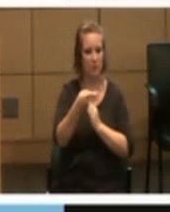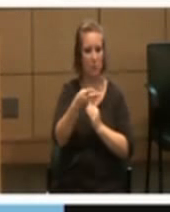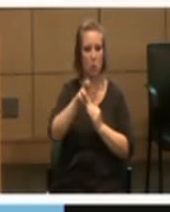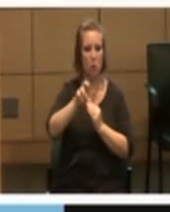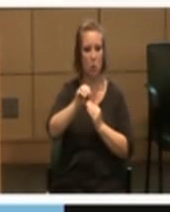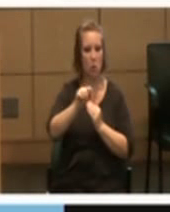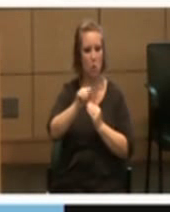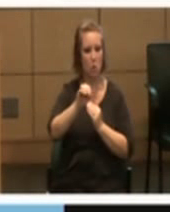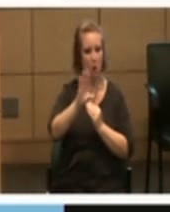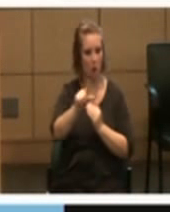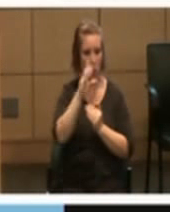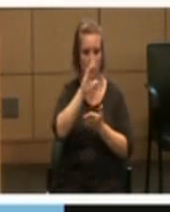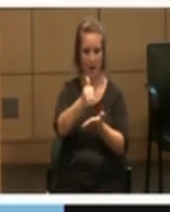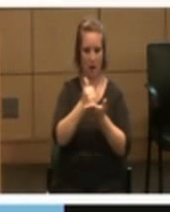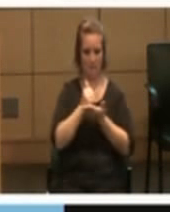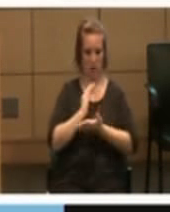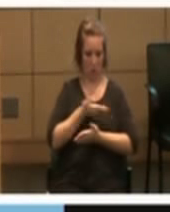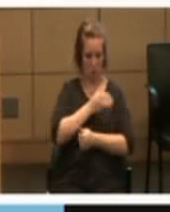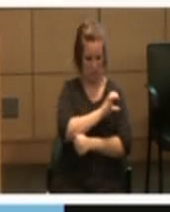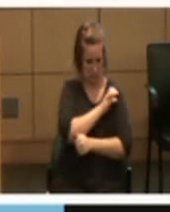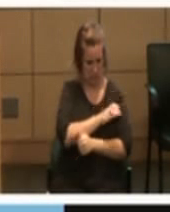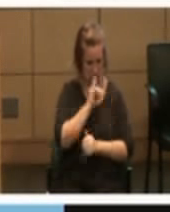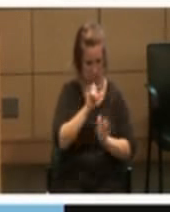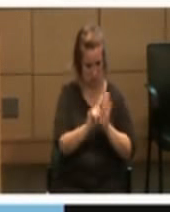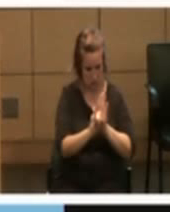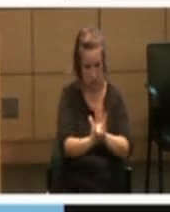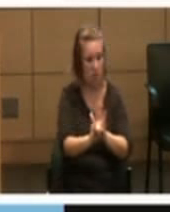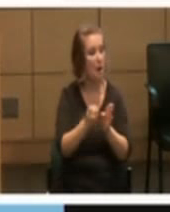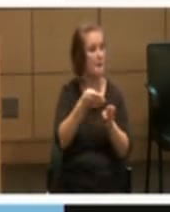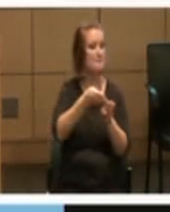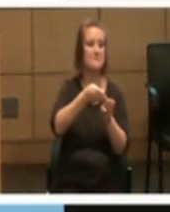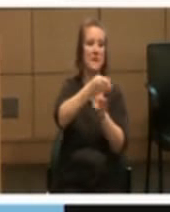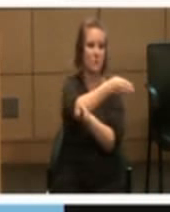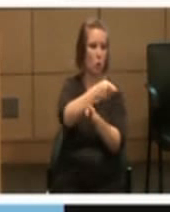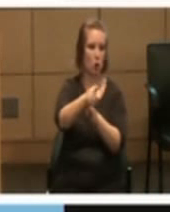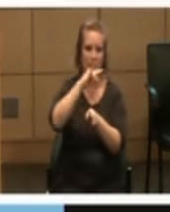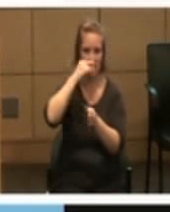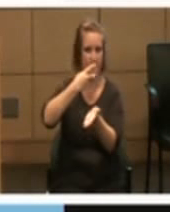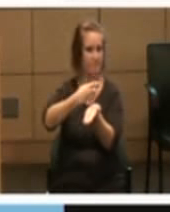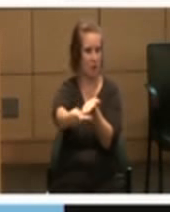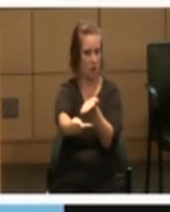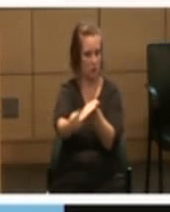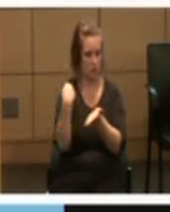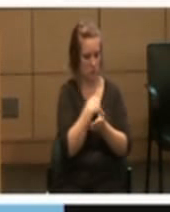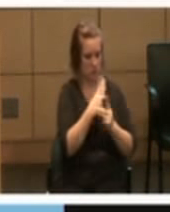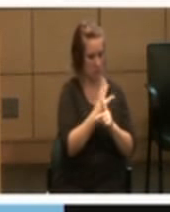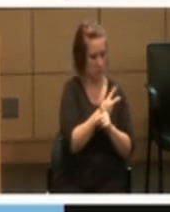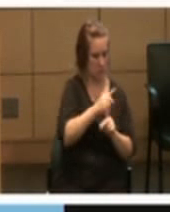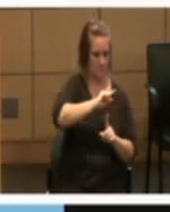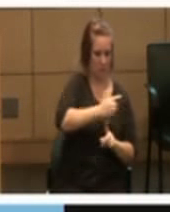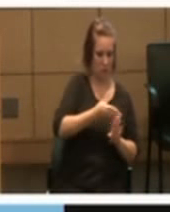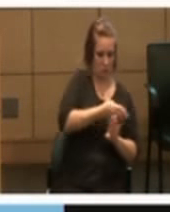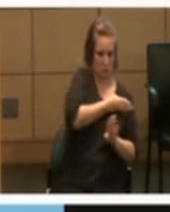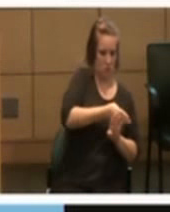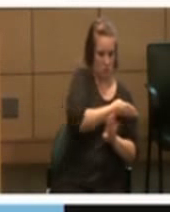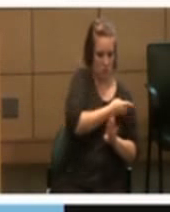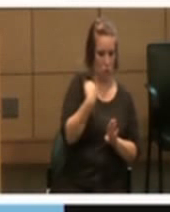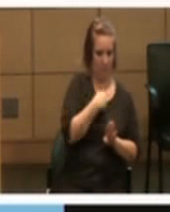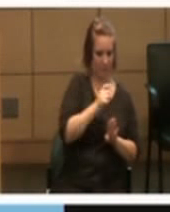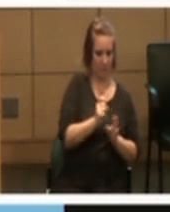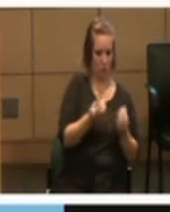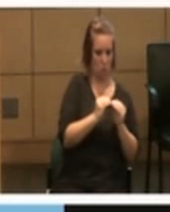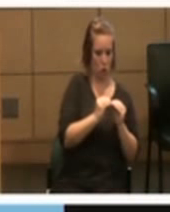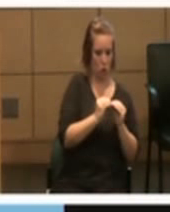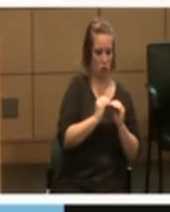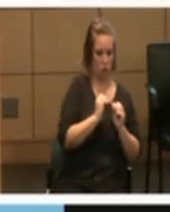be useful in the clinic and help us identify prior to the point of failure which children we need to be more aggressive in our management